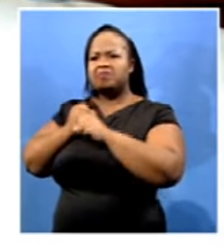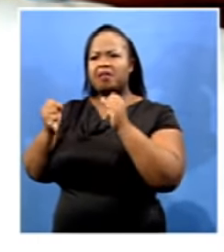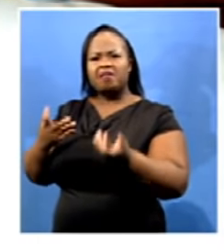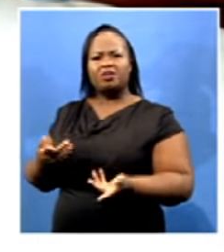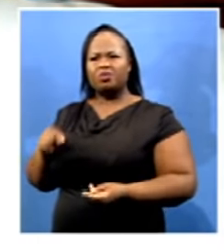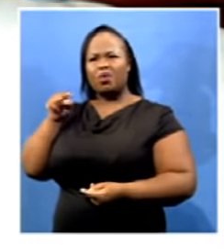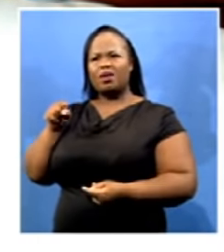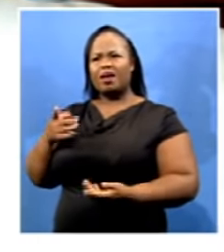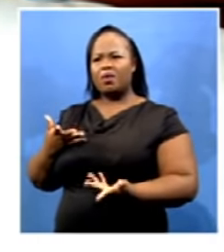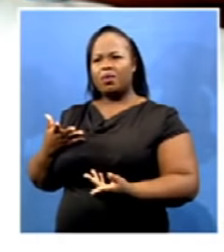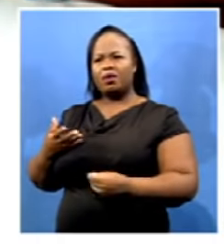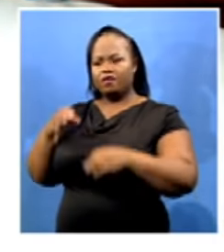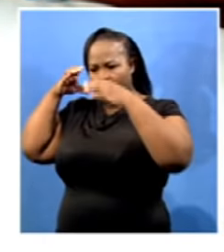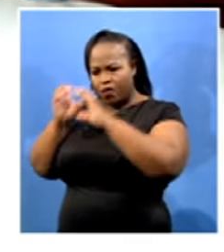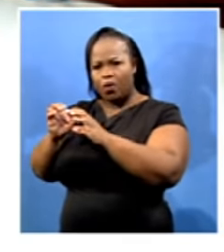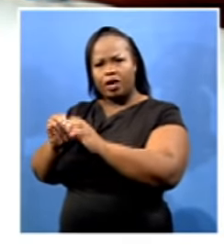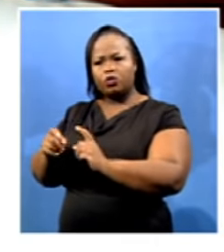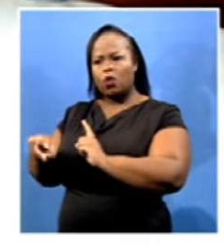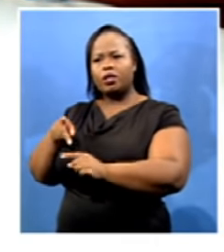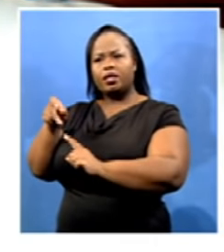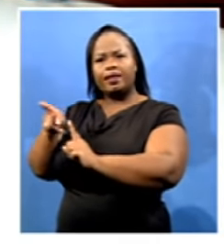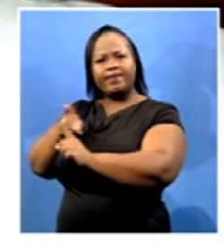it victim-centric? It's not victim-centric. It's